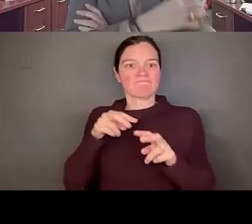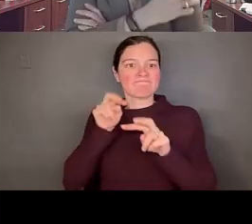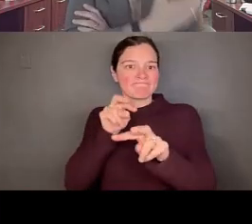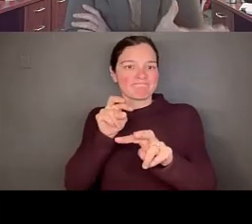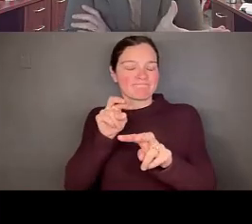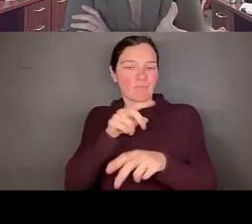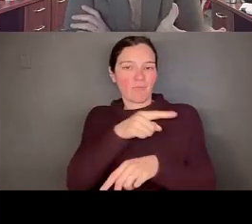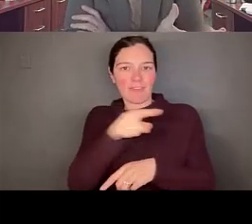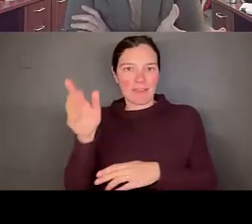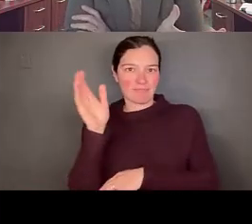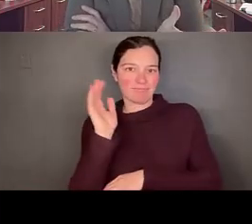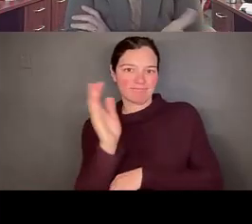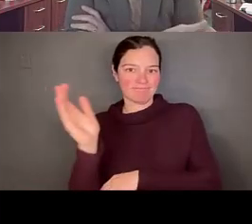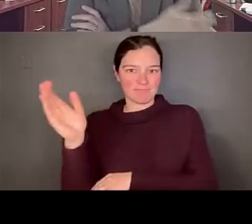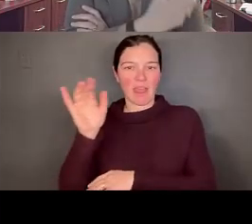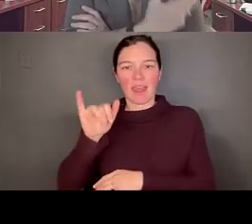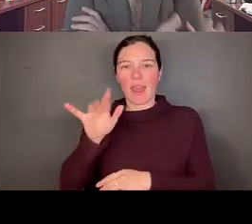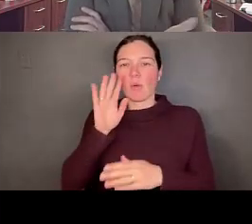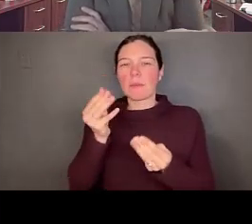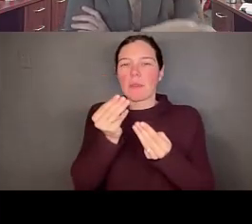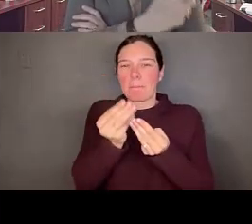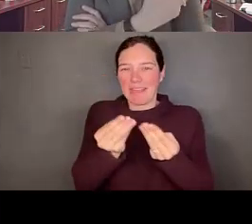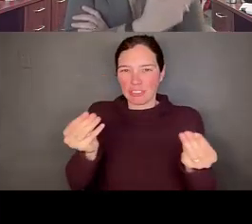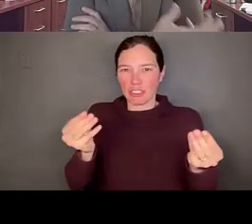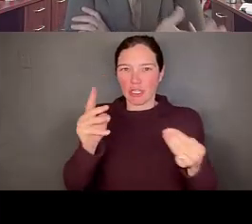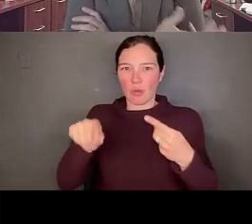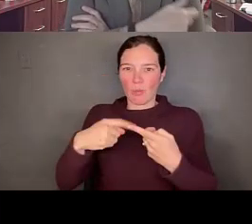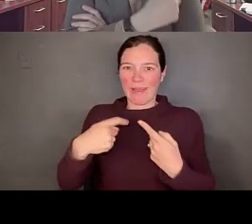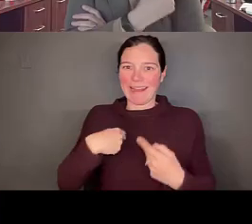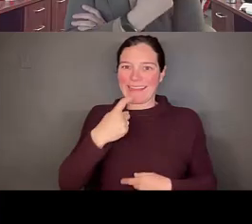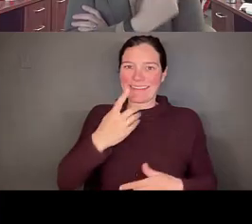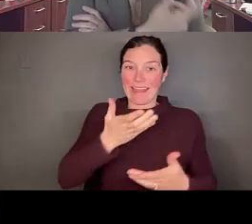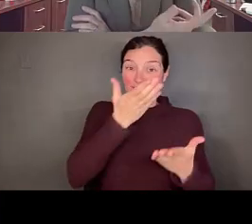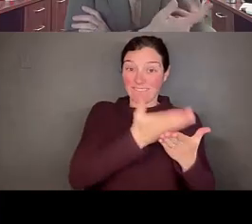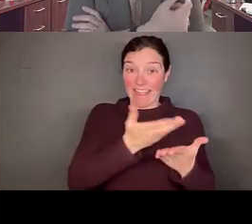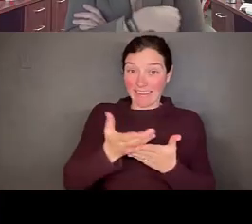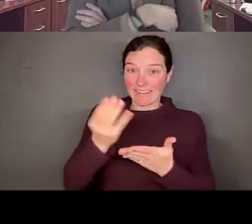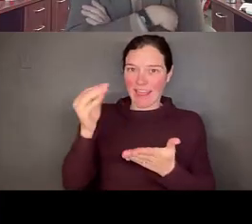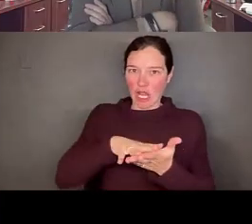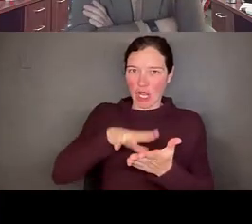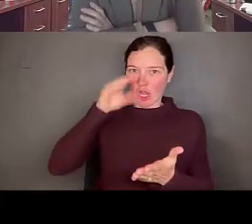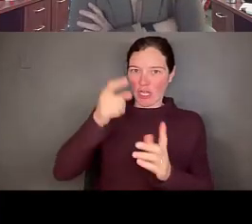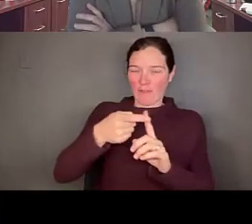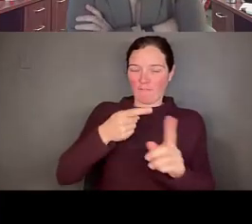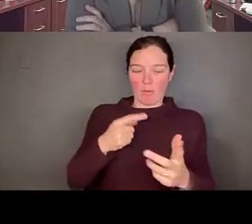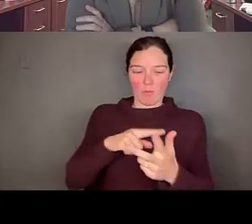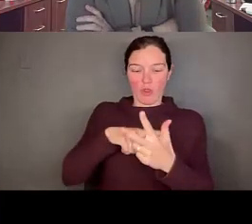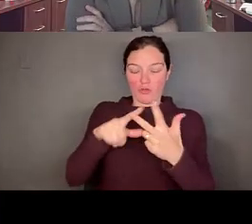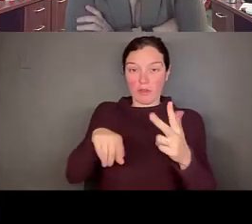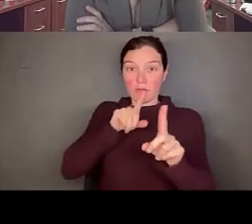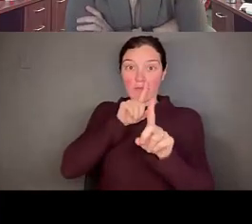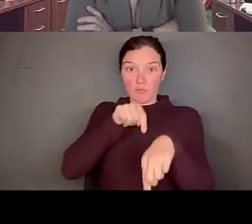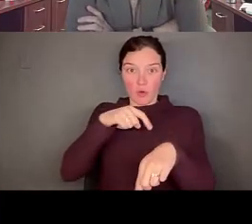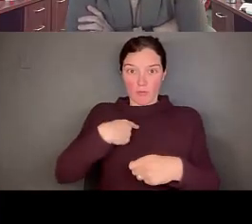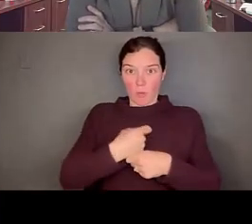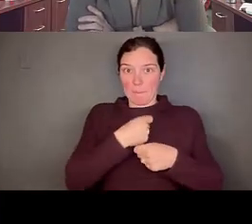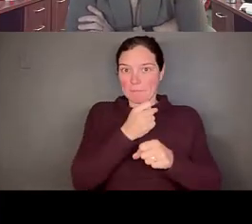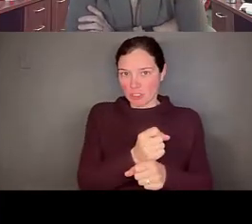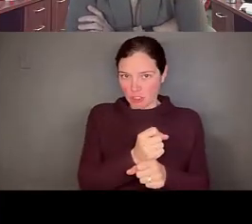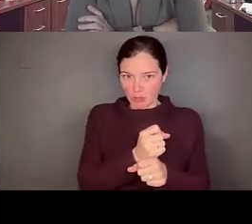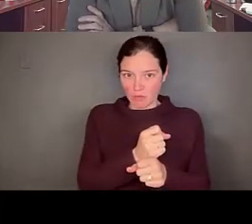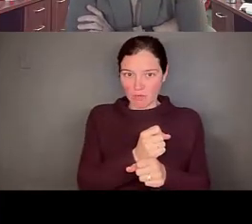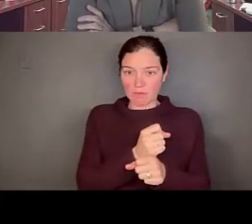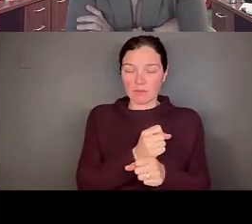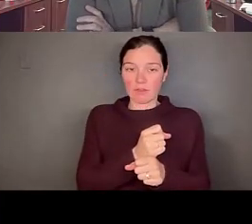hearing from them. That's the material that you'll hear when I'm saying the facts and learning from the 3 reports that we produced that